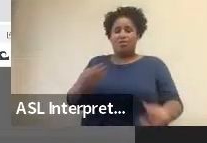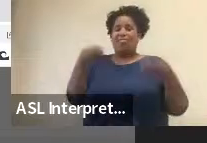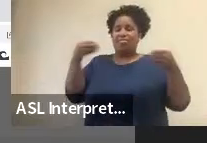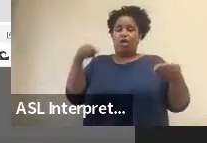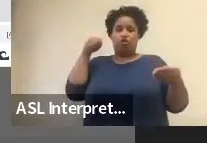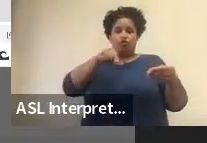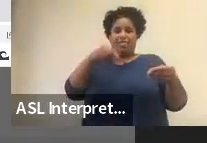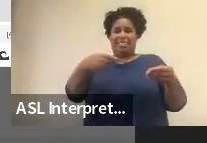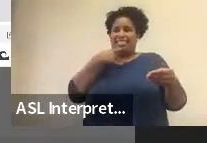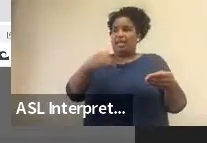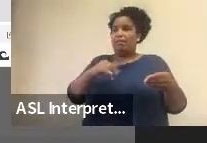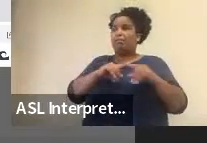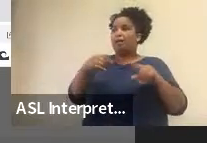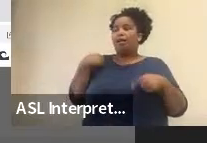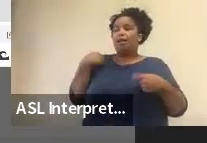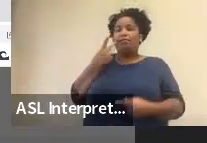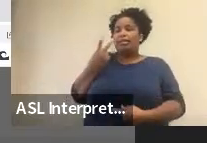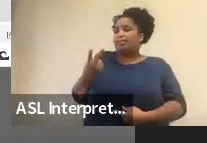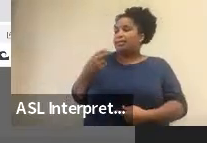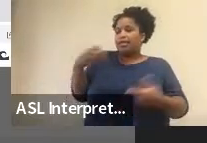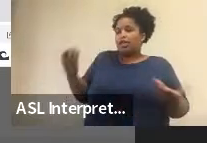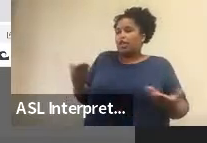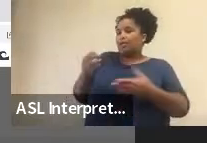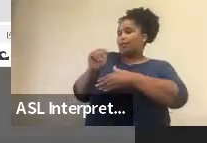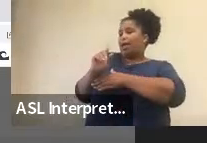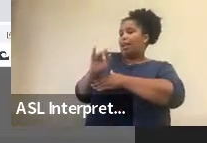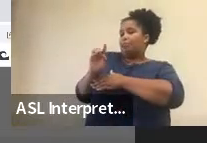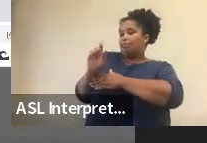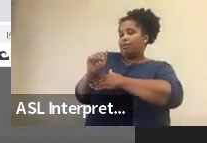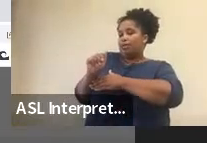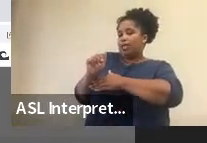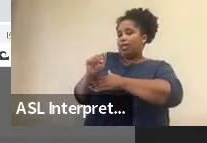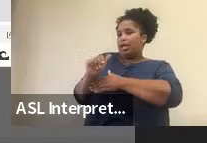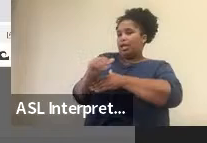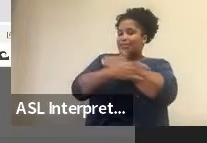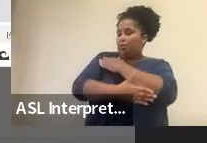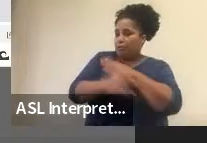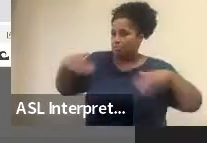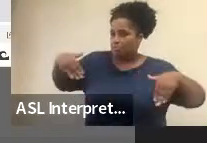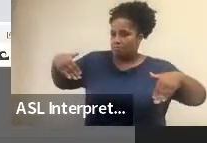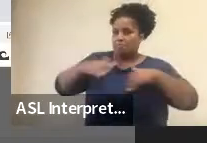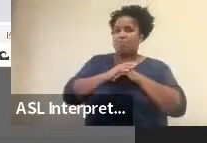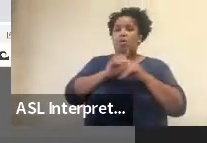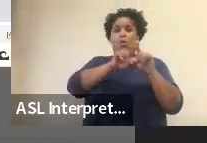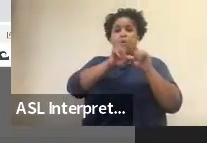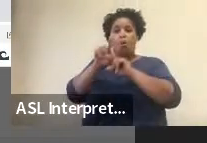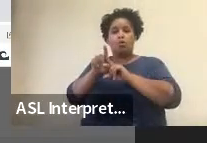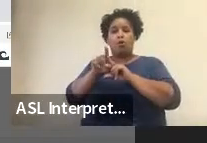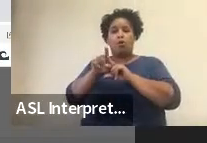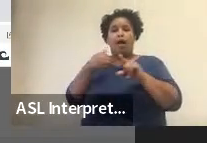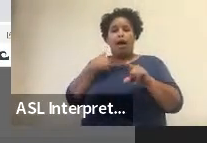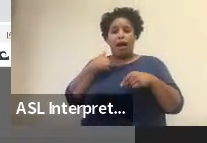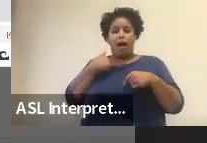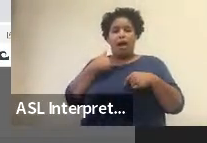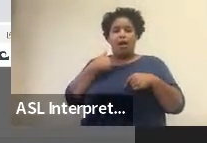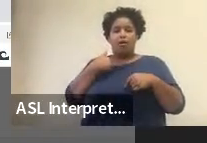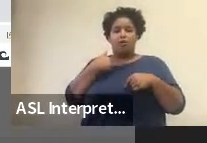But I haven't really seen that in Alameda County. And then it also includes a warm line for